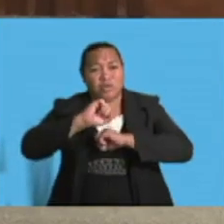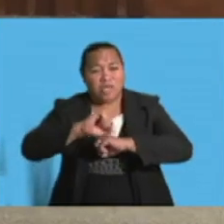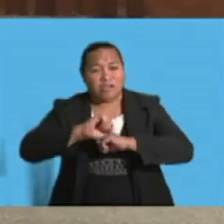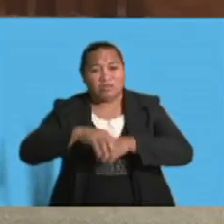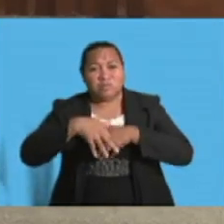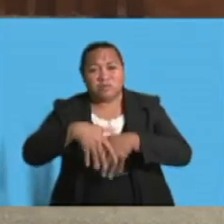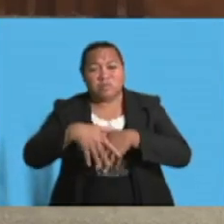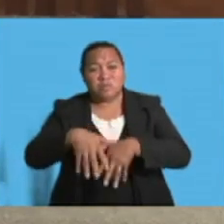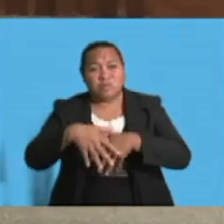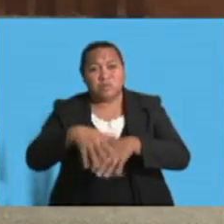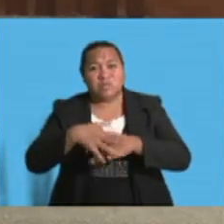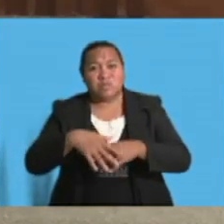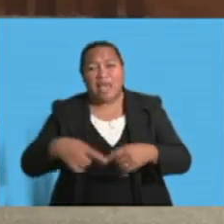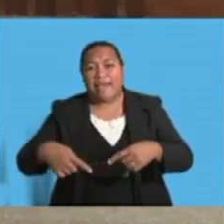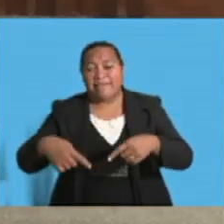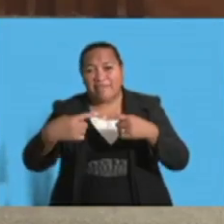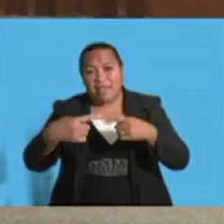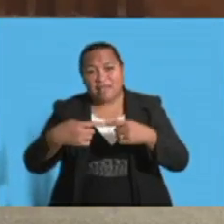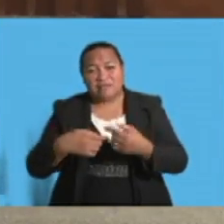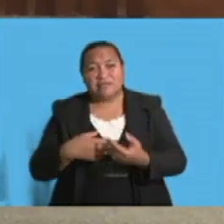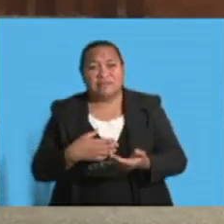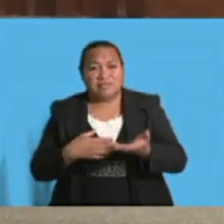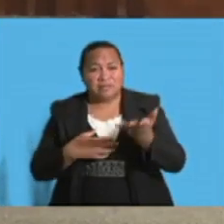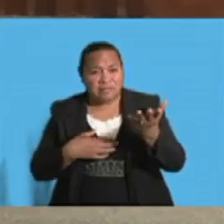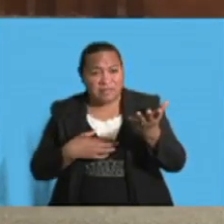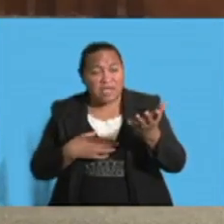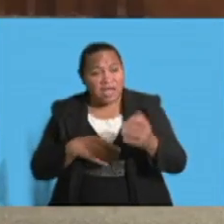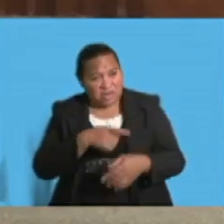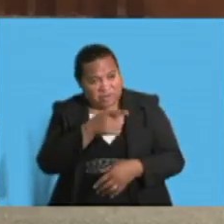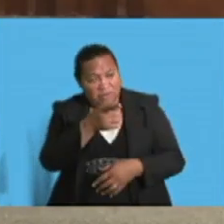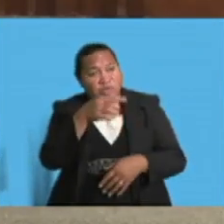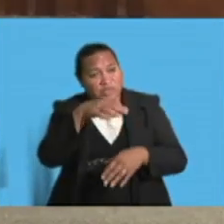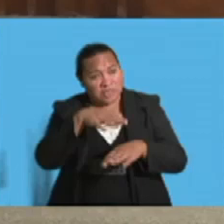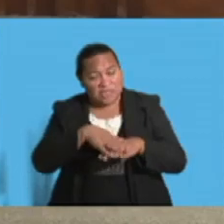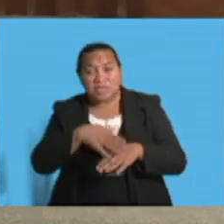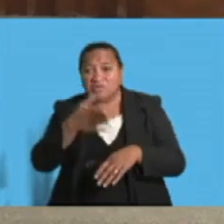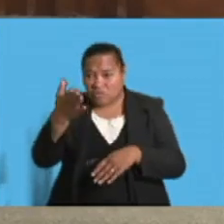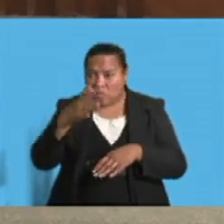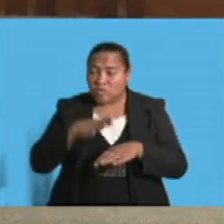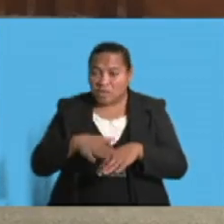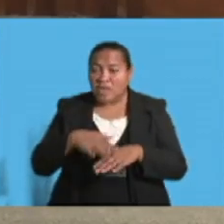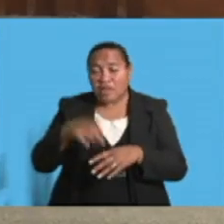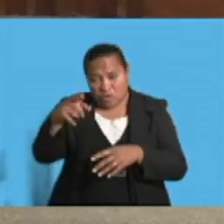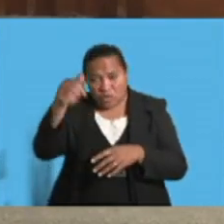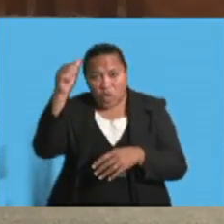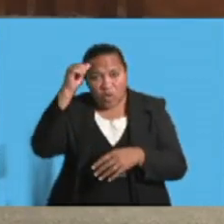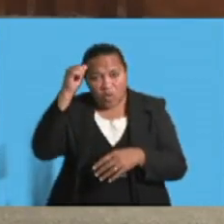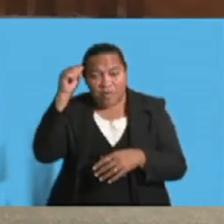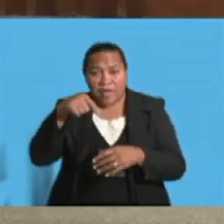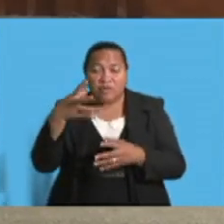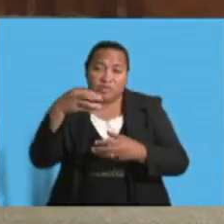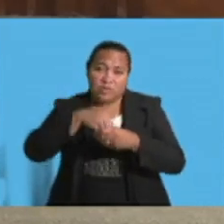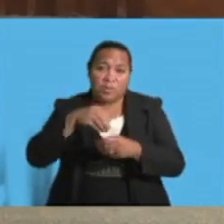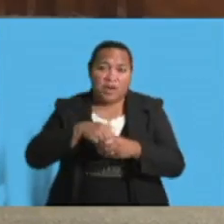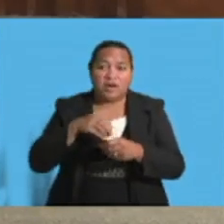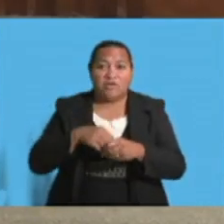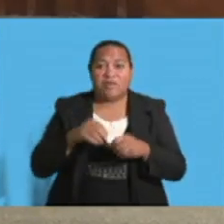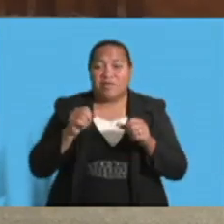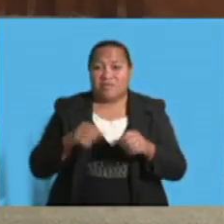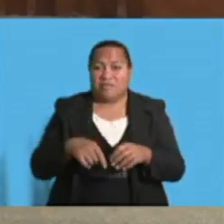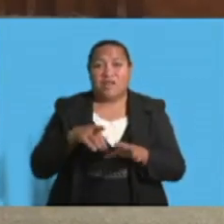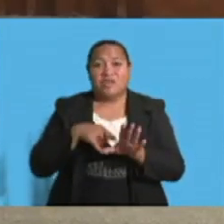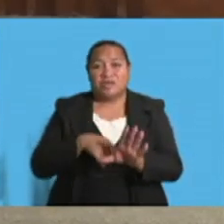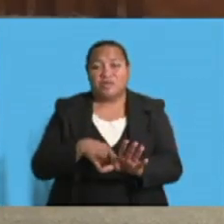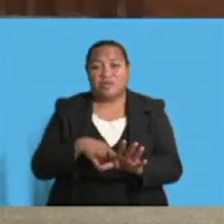torture of Dr. Anurudh Singh, and Dr. Mahendra Reddy sitting there, Honorable Reddy sitting there, knows that. He was part of Fiji Youth and Students League. So